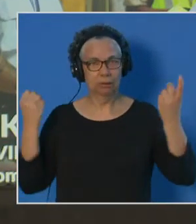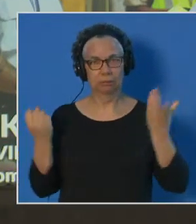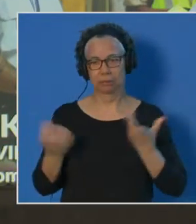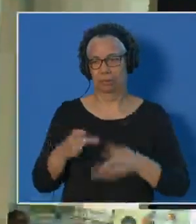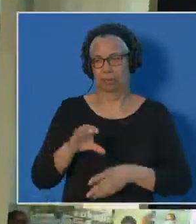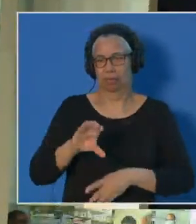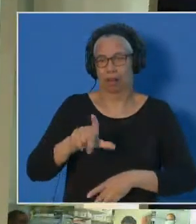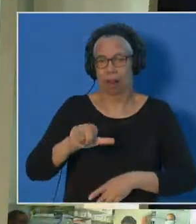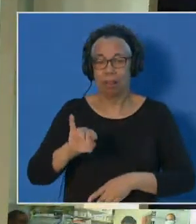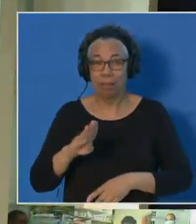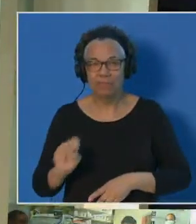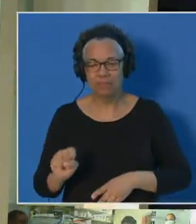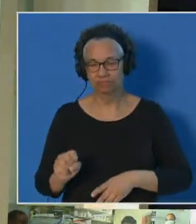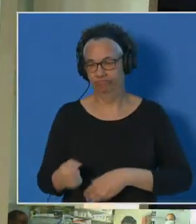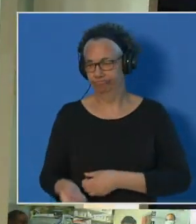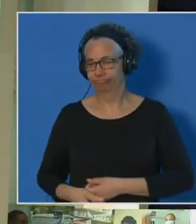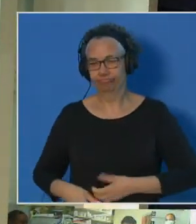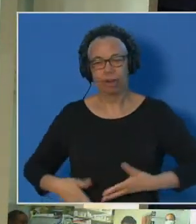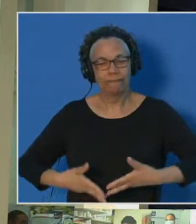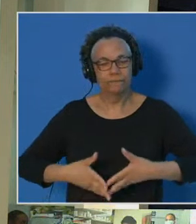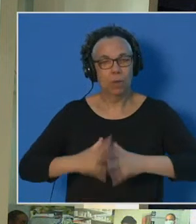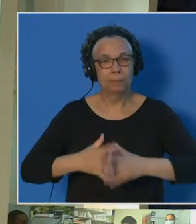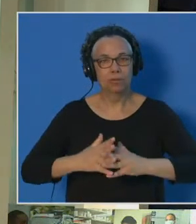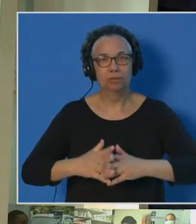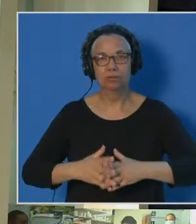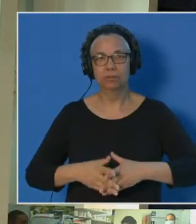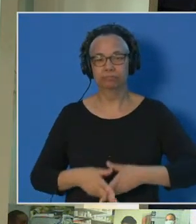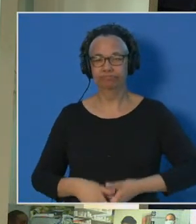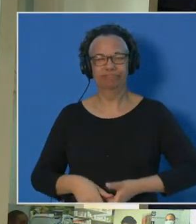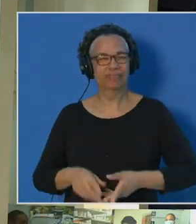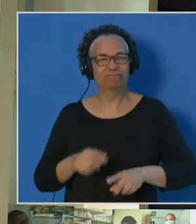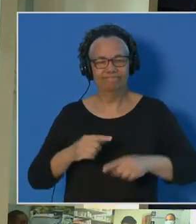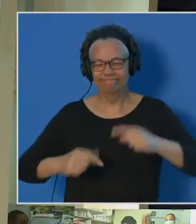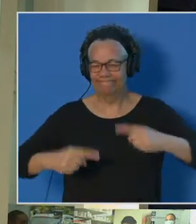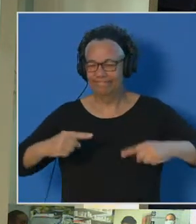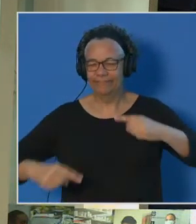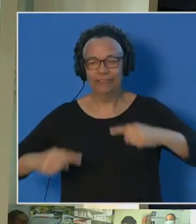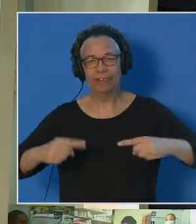clubs, footballs, basketballs, if they can start up again together.